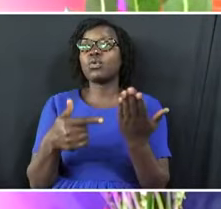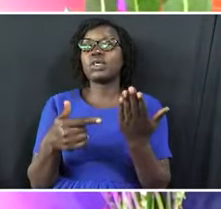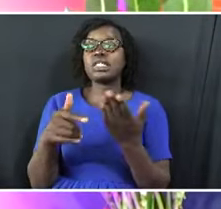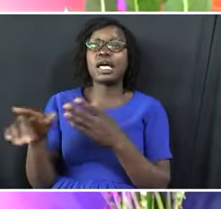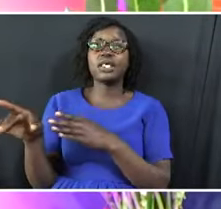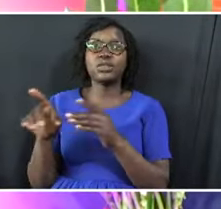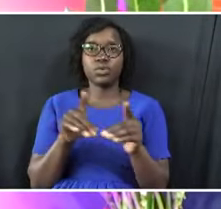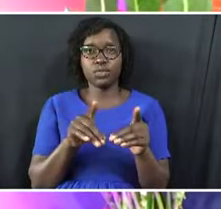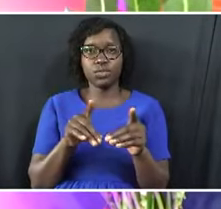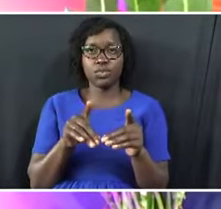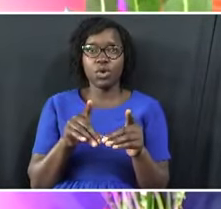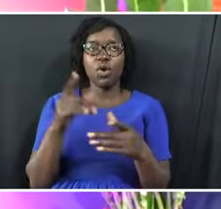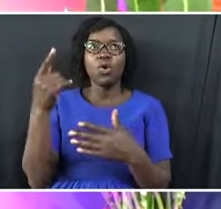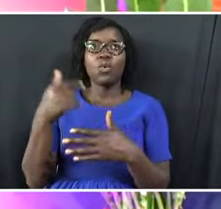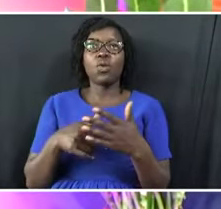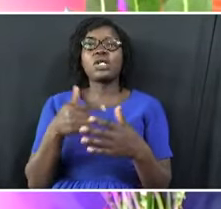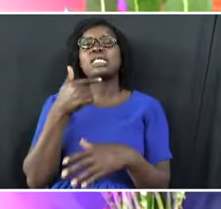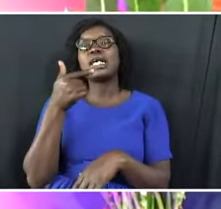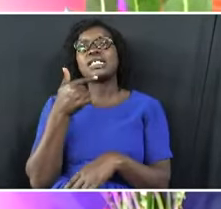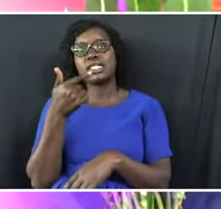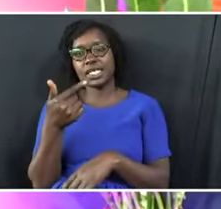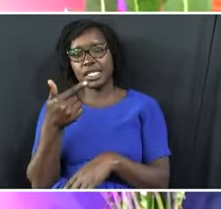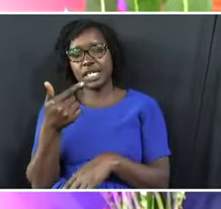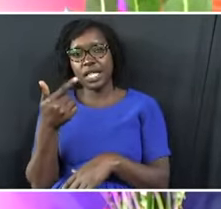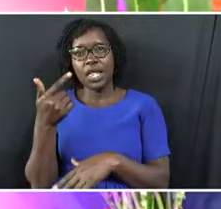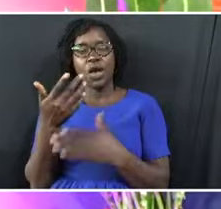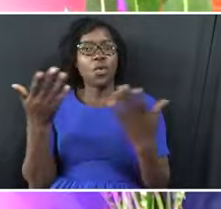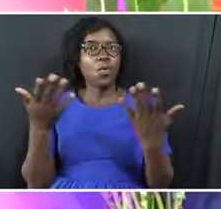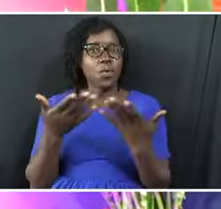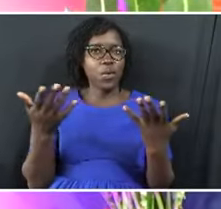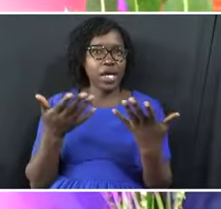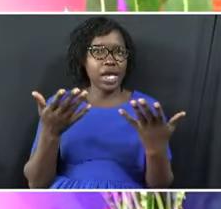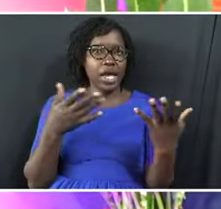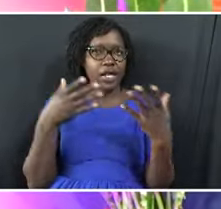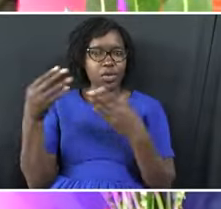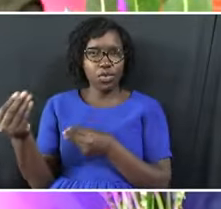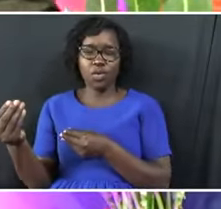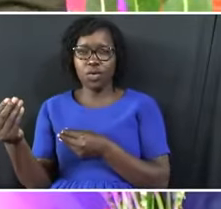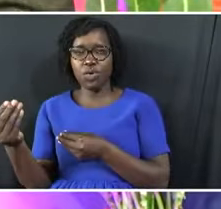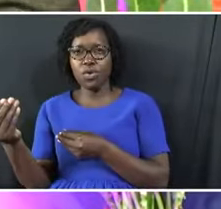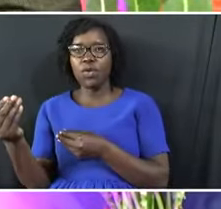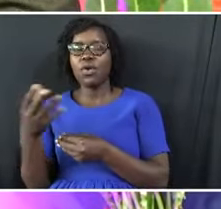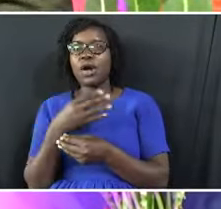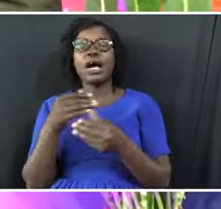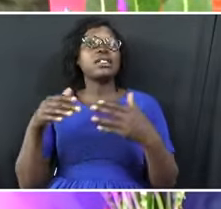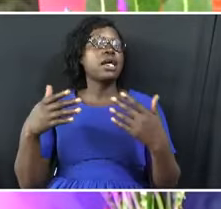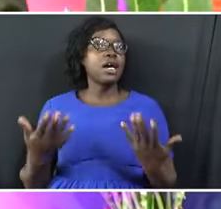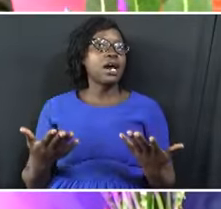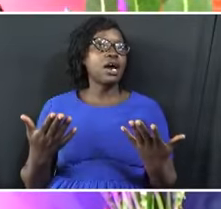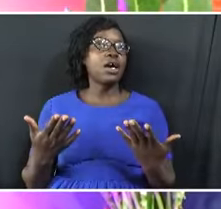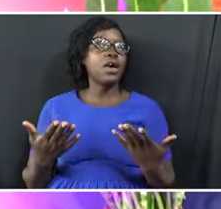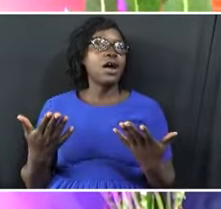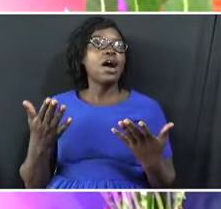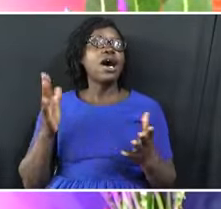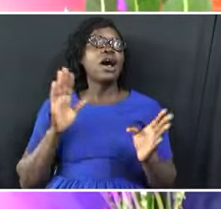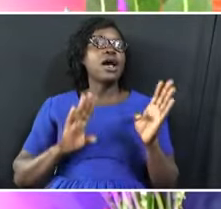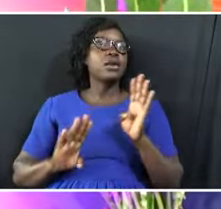do, what I say, where I go, and how I